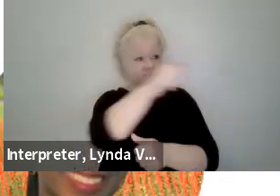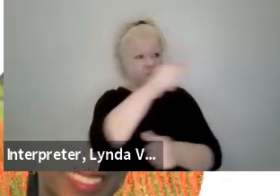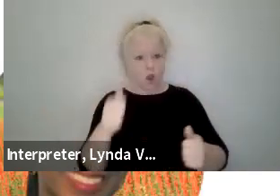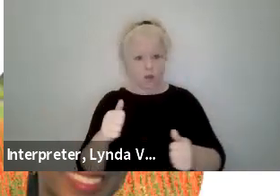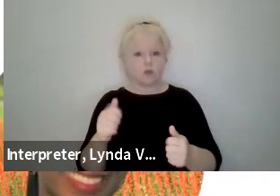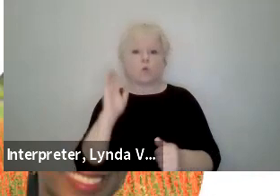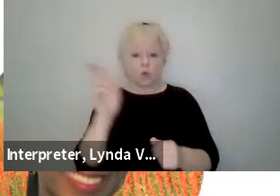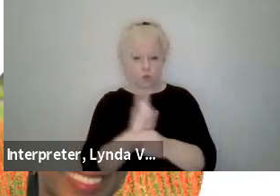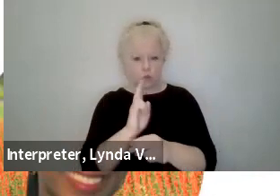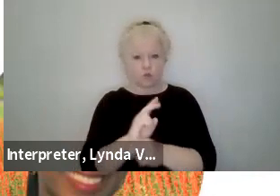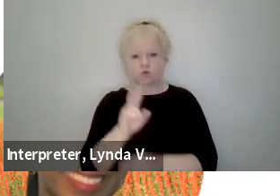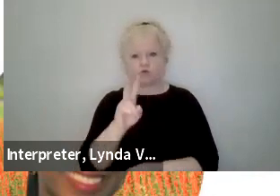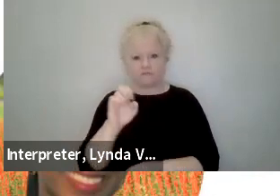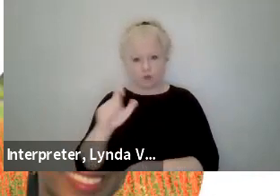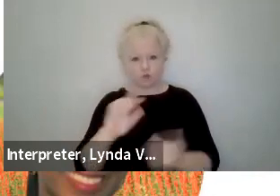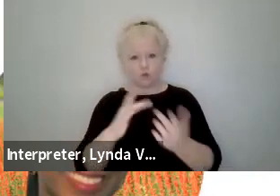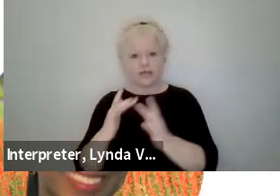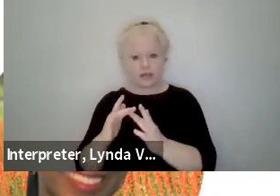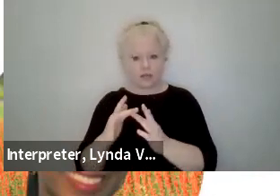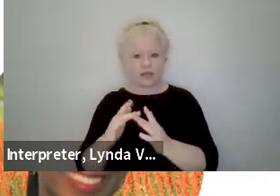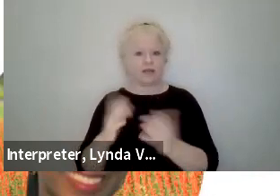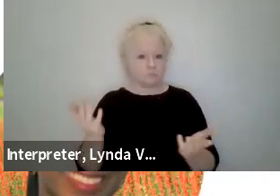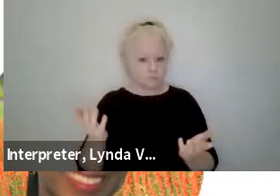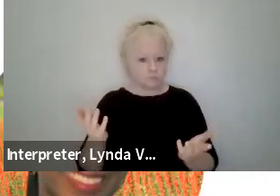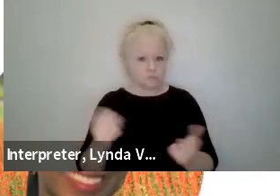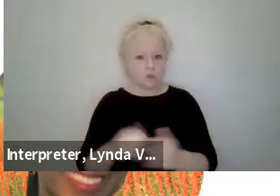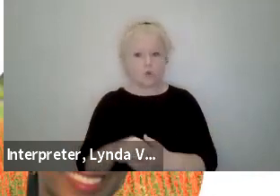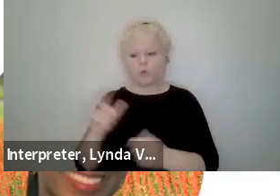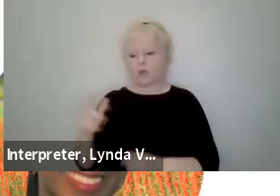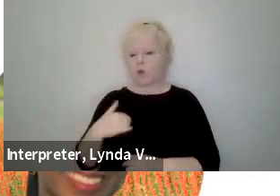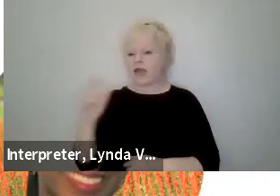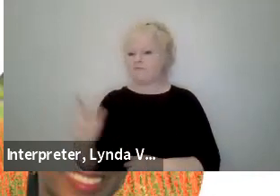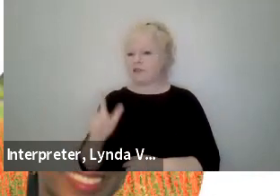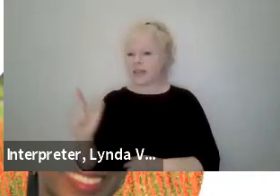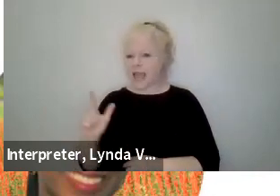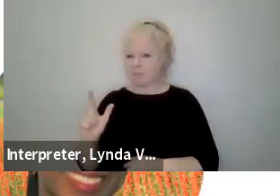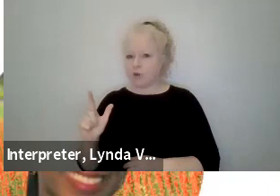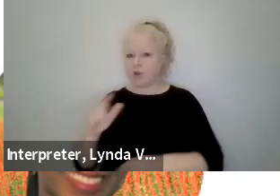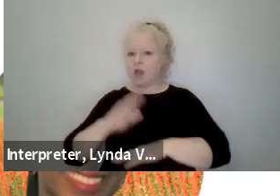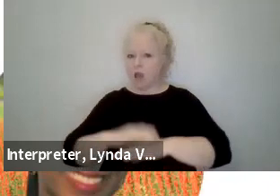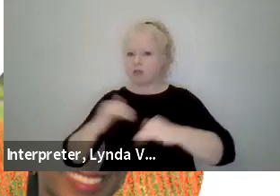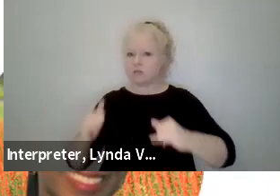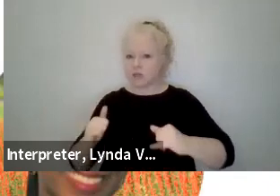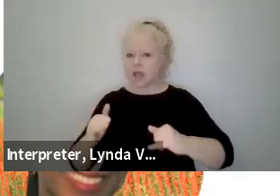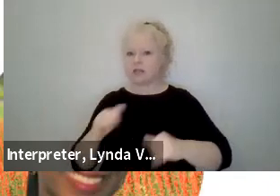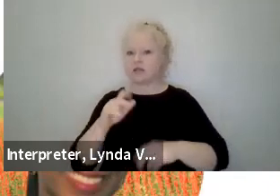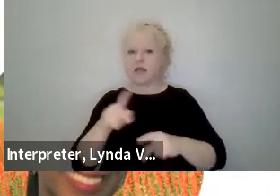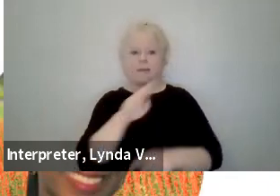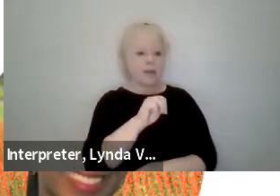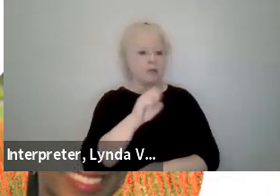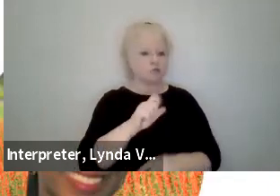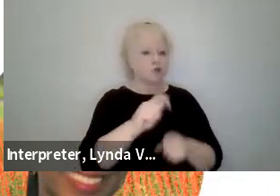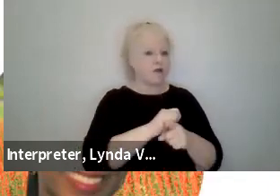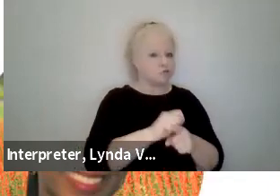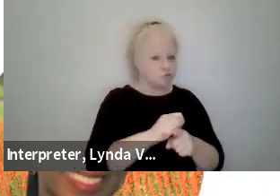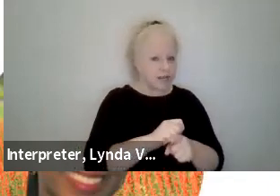of a virtual on-demand video library, which will provide employment readiness training videos and Microsoft training videos